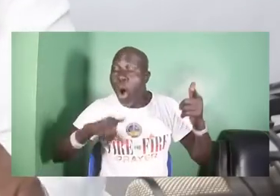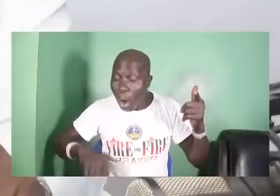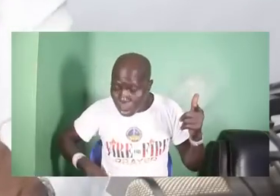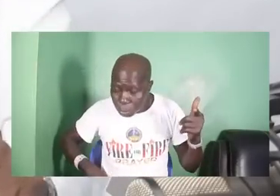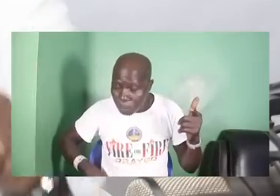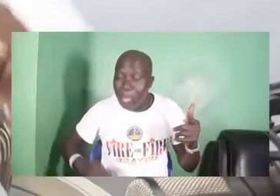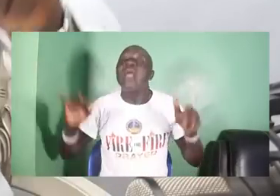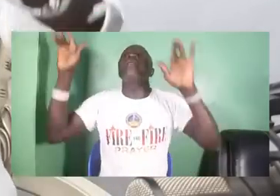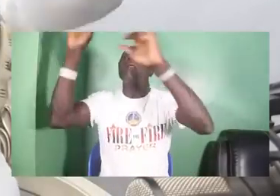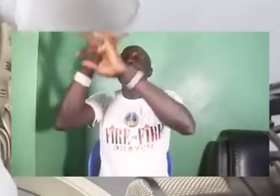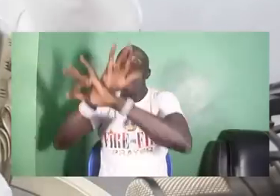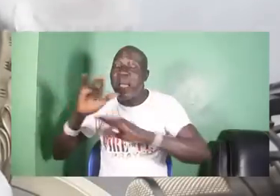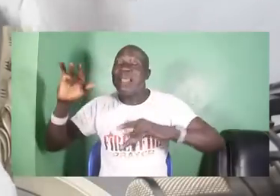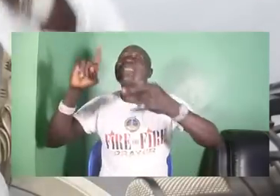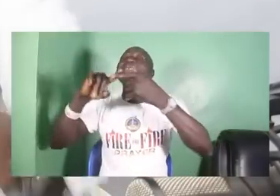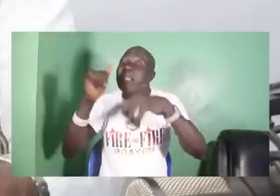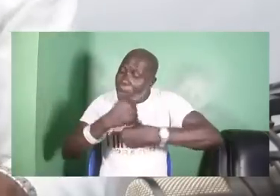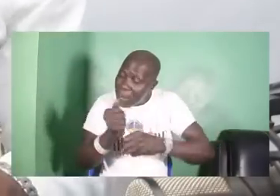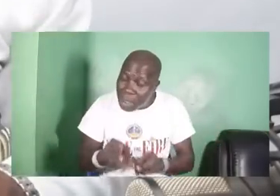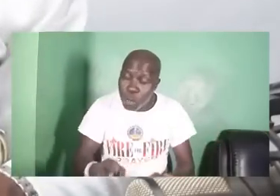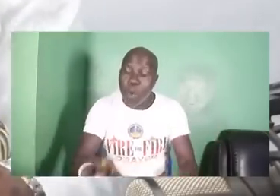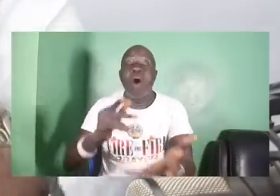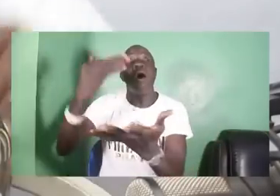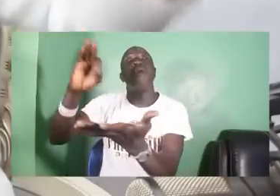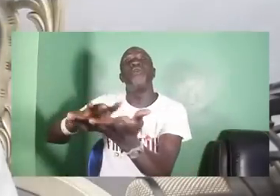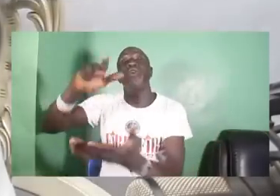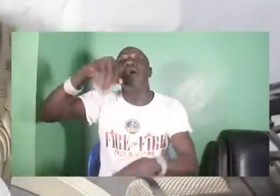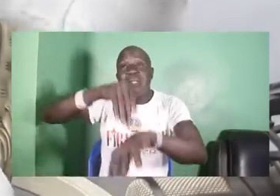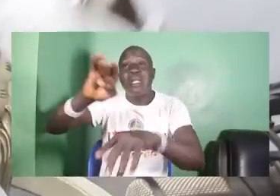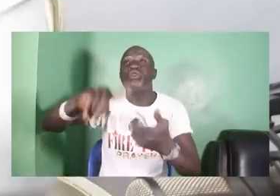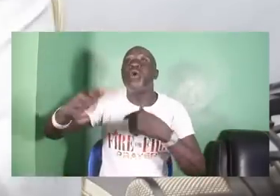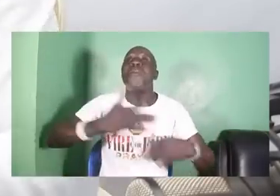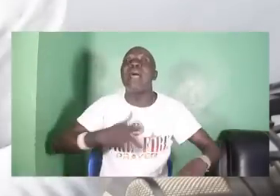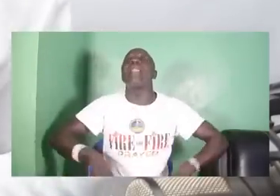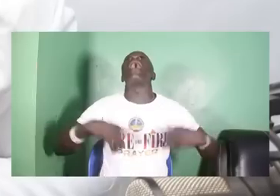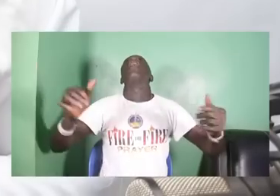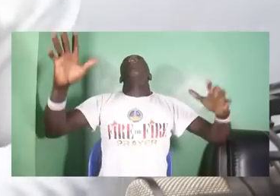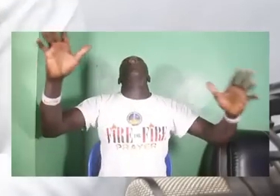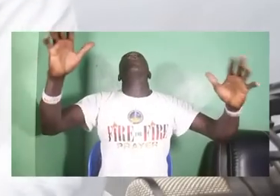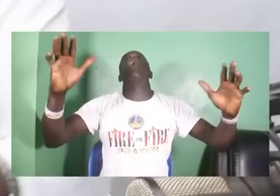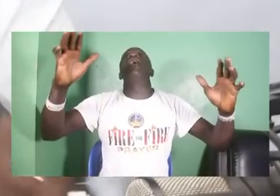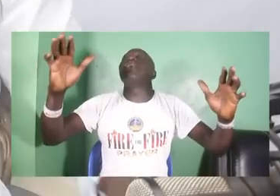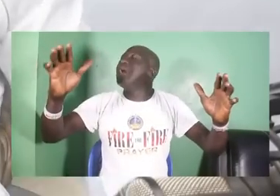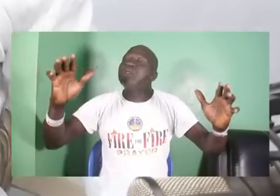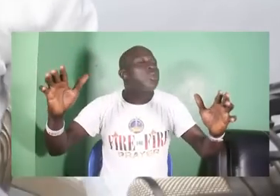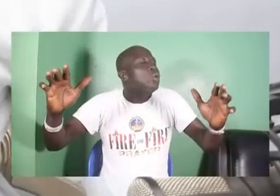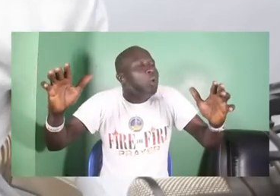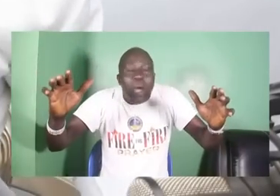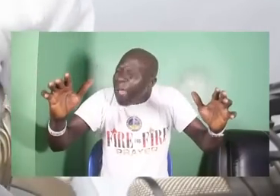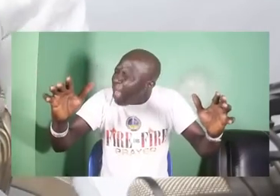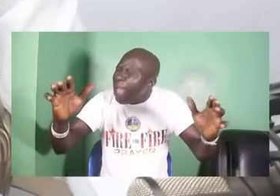No, I'm not a man, no, no, go. The message that meant well, go. And I say, yes, that is my life. Oh, yeah, why? Oh, my God.